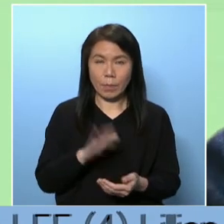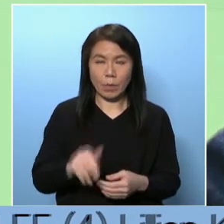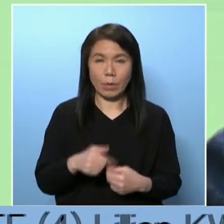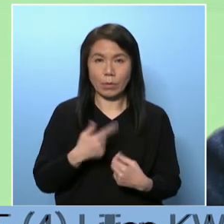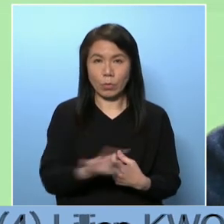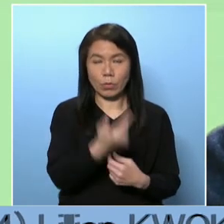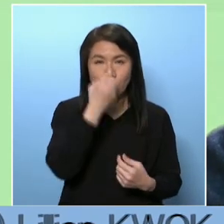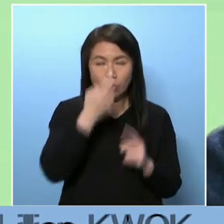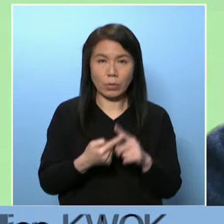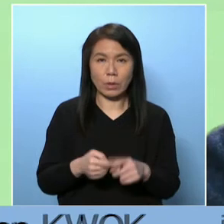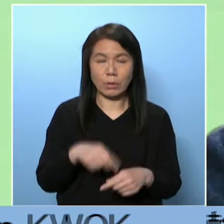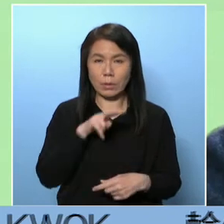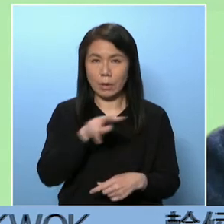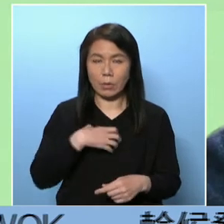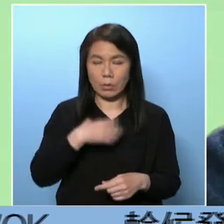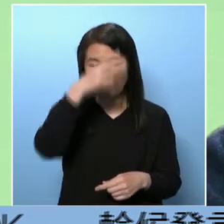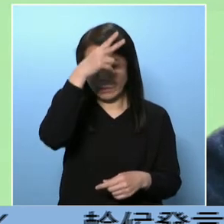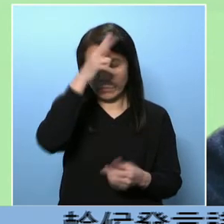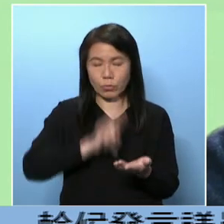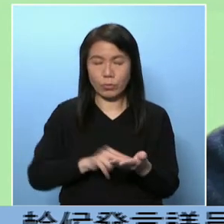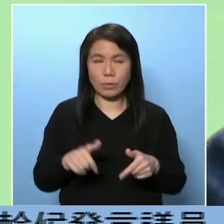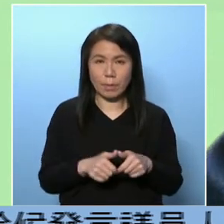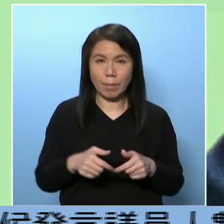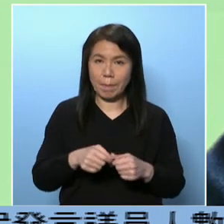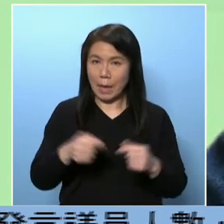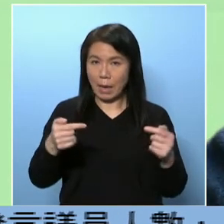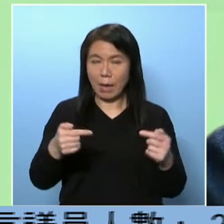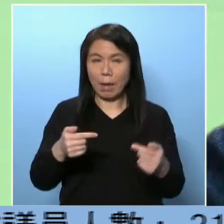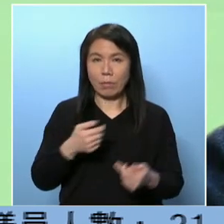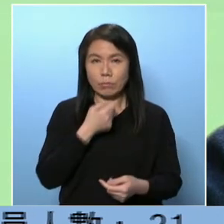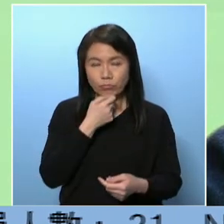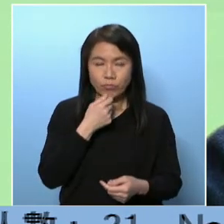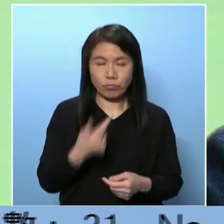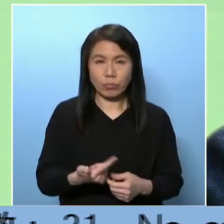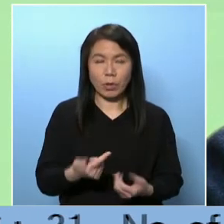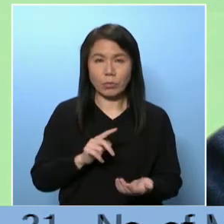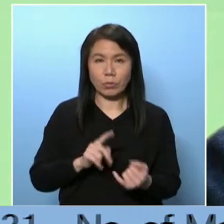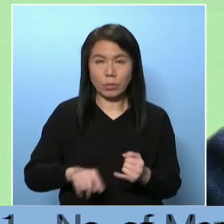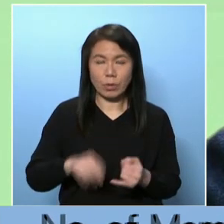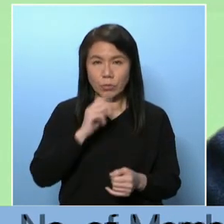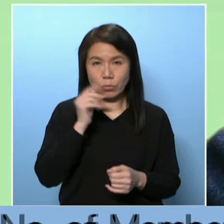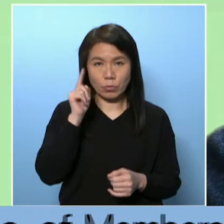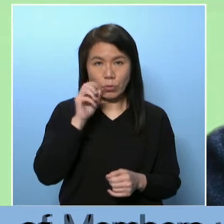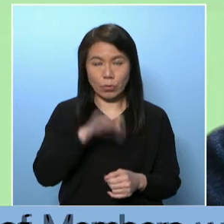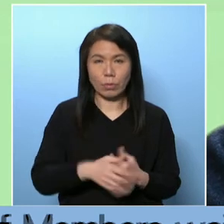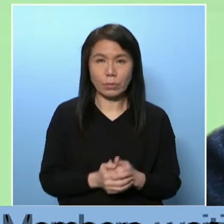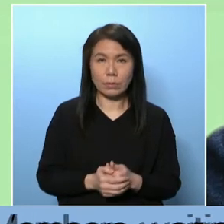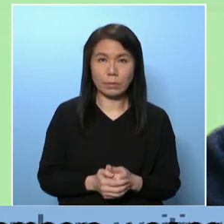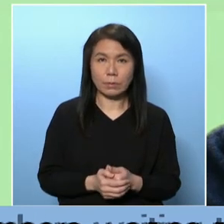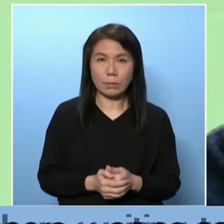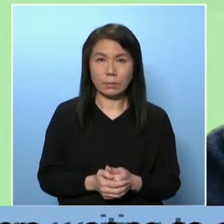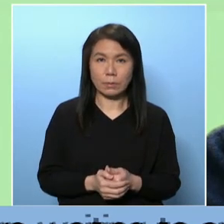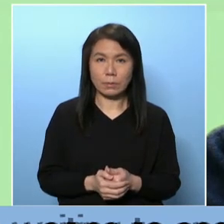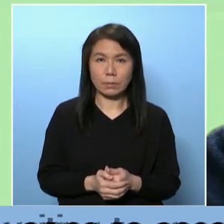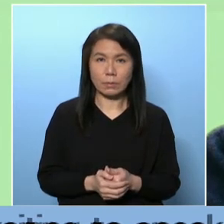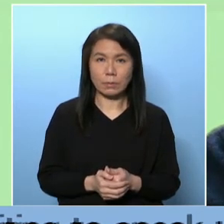as a community, we can also win back the confidence of the community as a whole on the government.